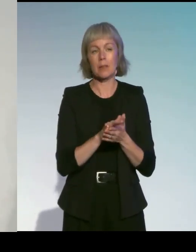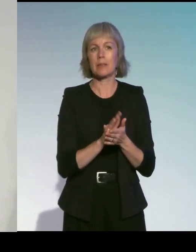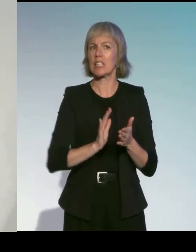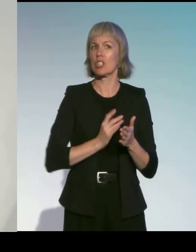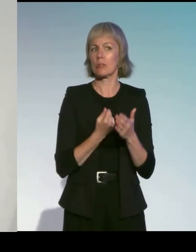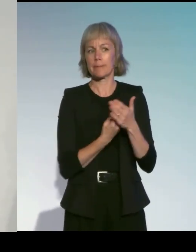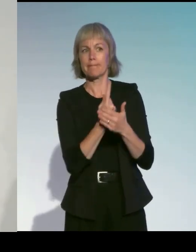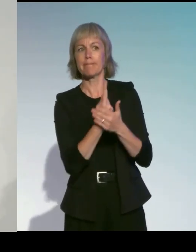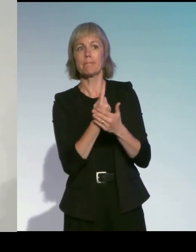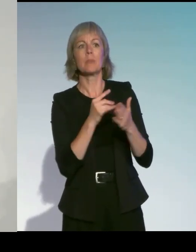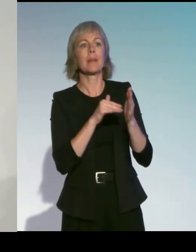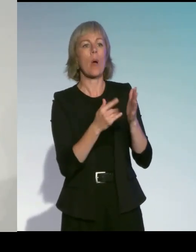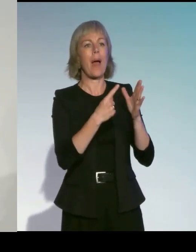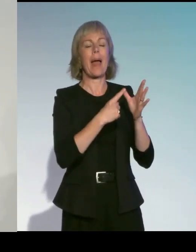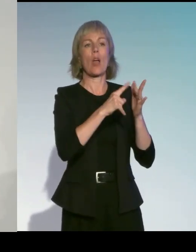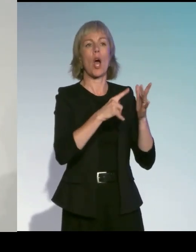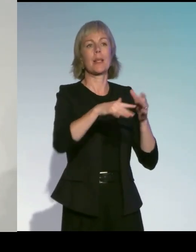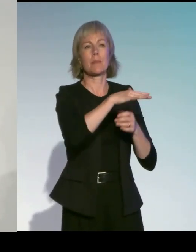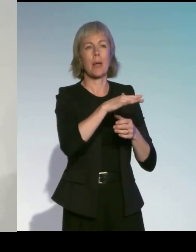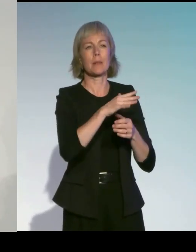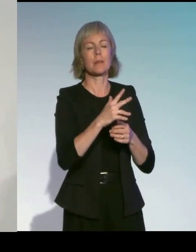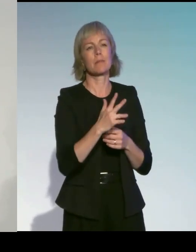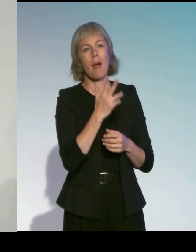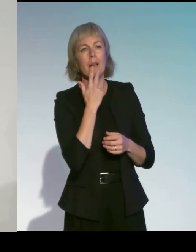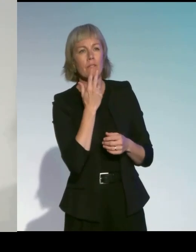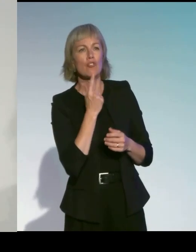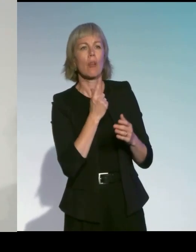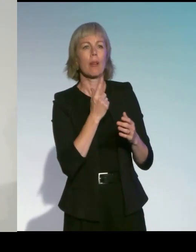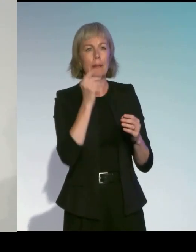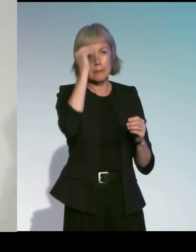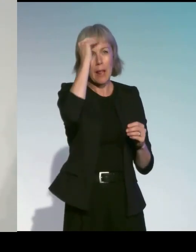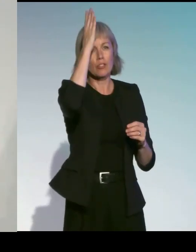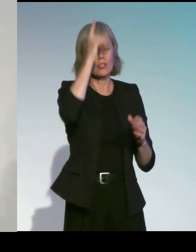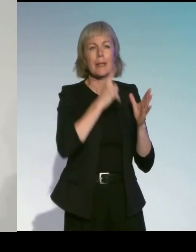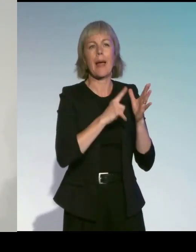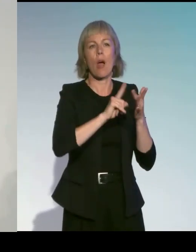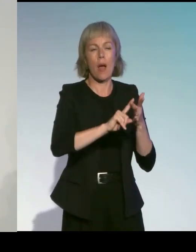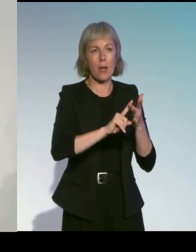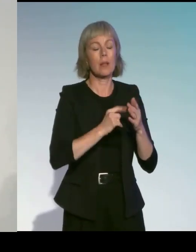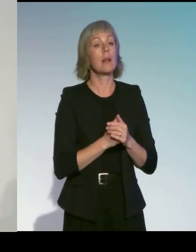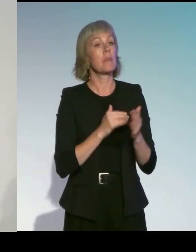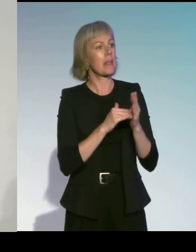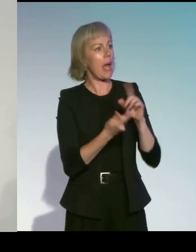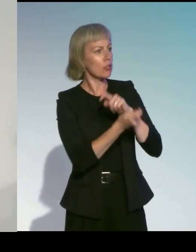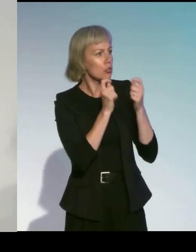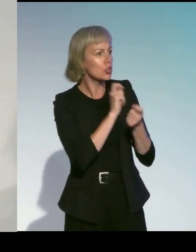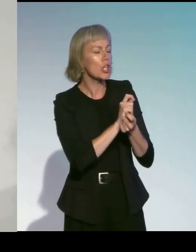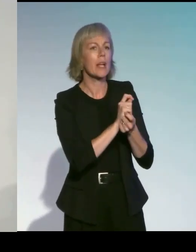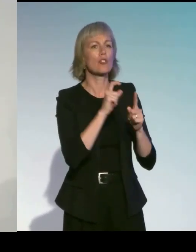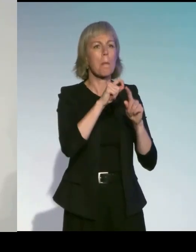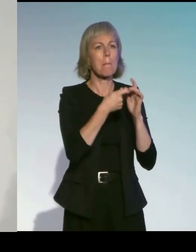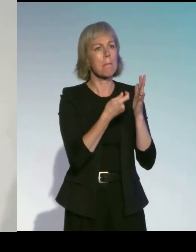in the AI space where some artists have reverse engineered some of the nudity and porn classifiers to create